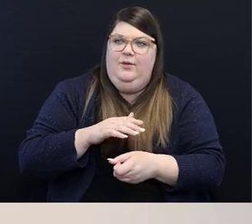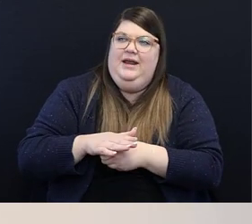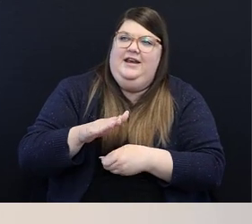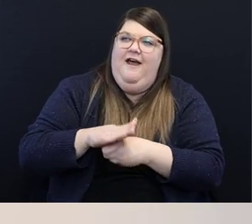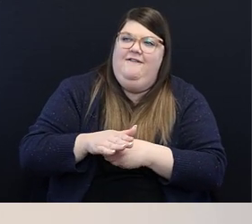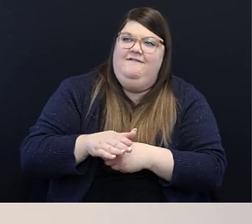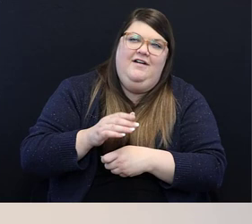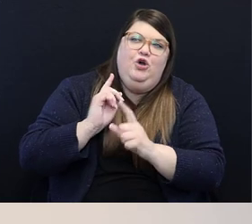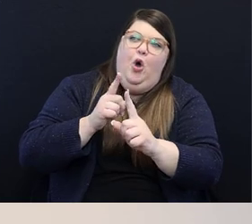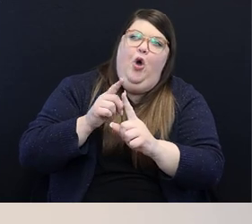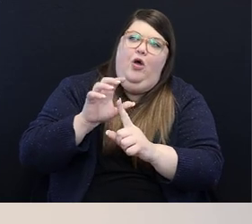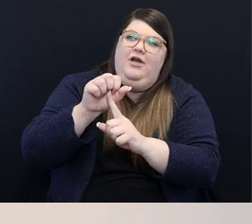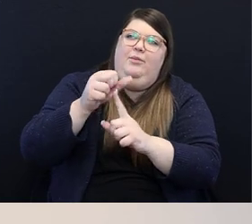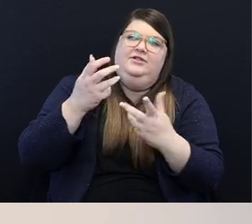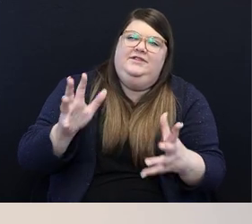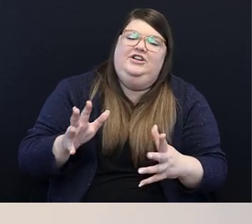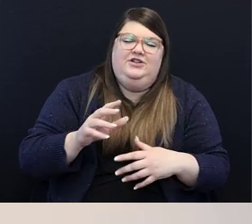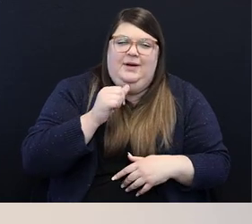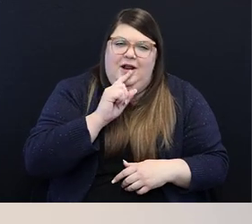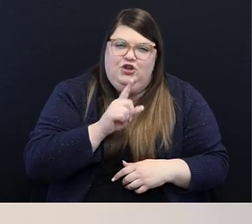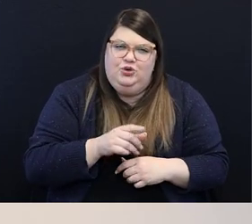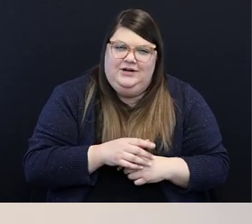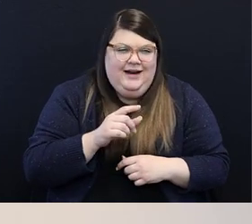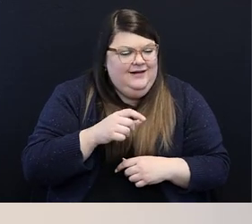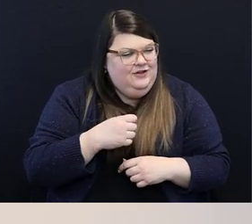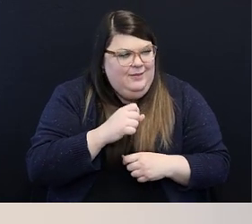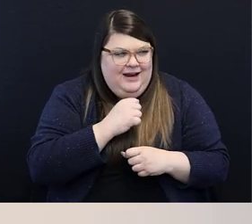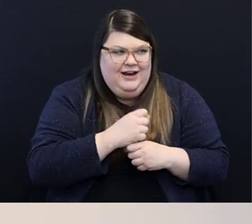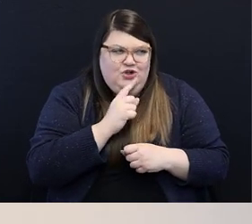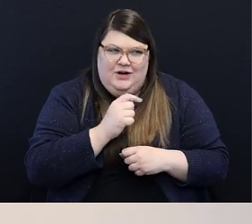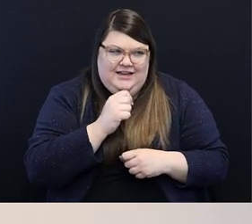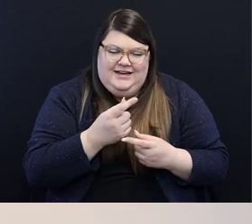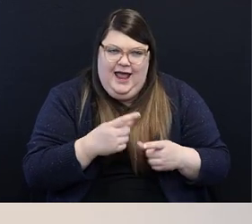goal, but I'm not sure. We gotta make sure that doesn't happen.